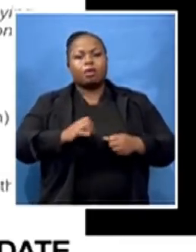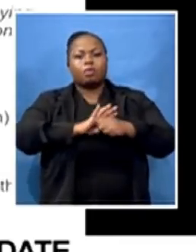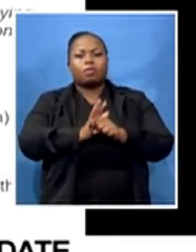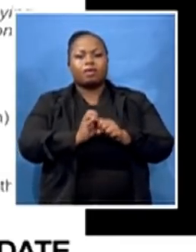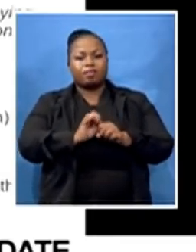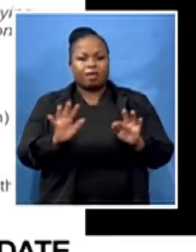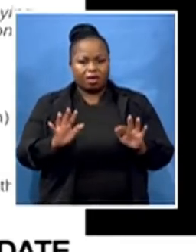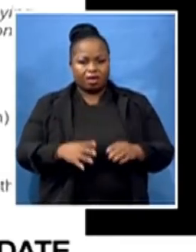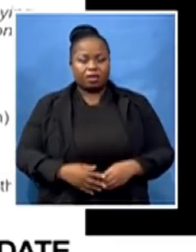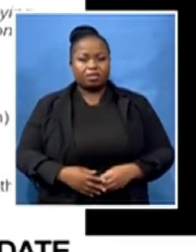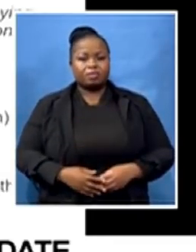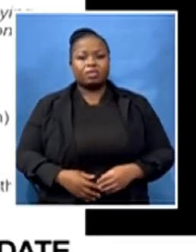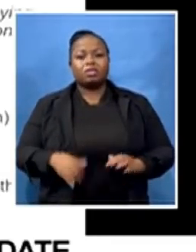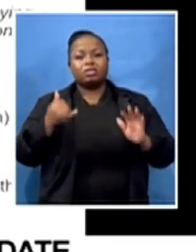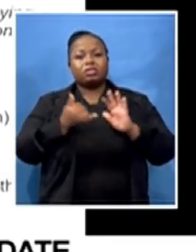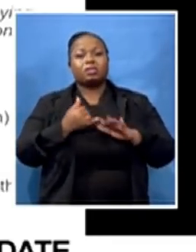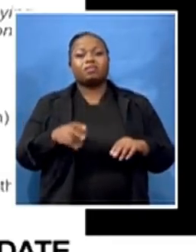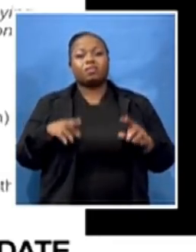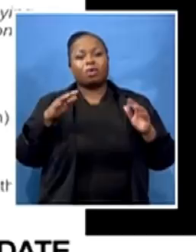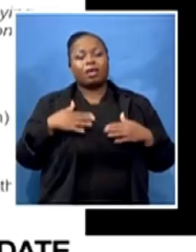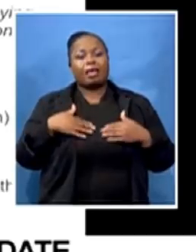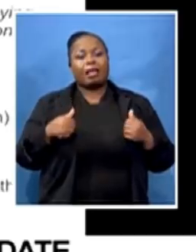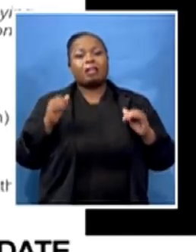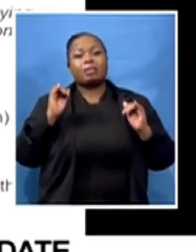has also become an economic crisis,